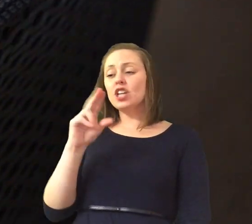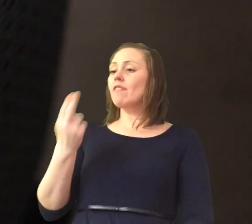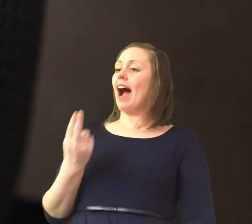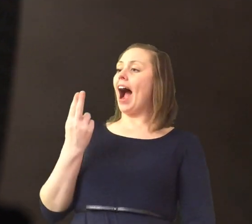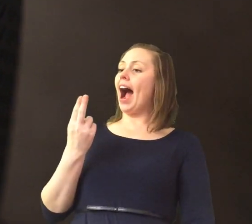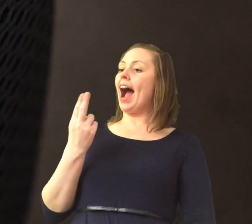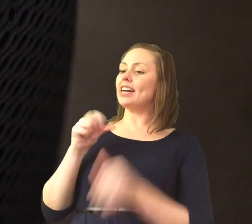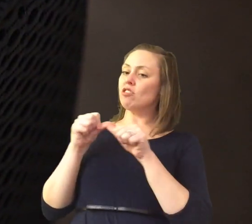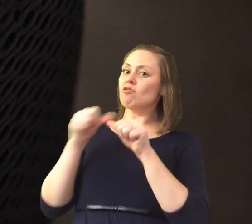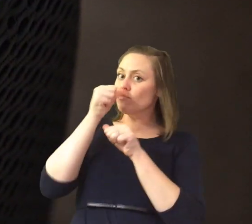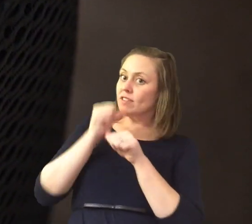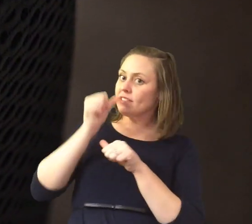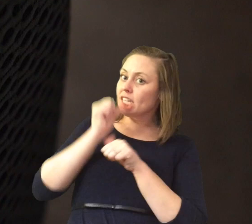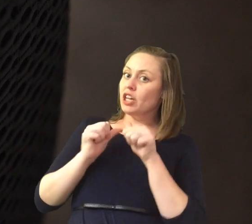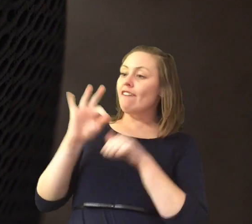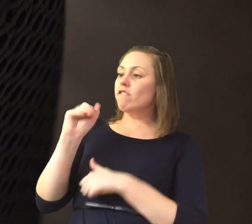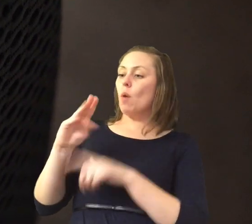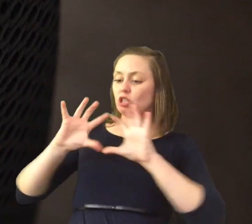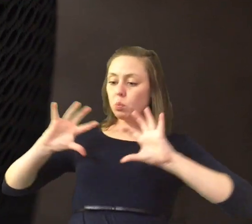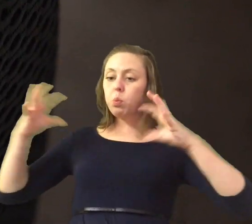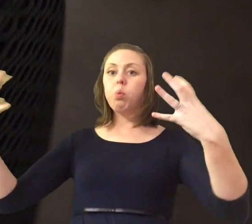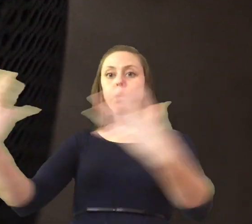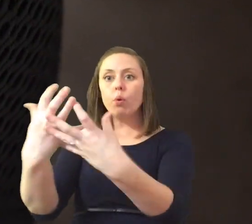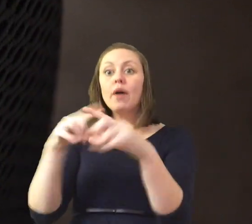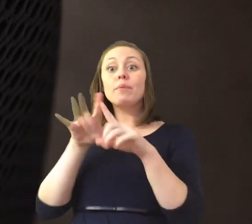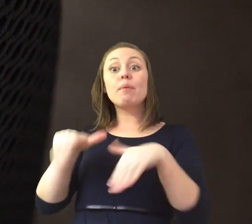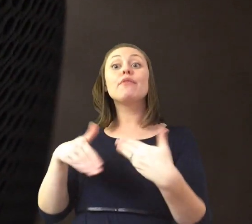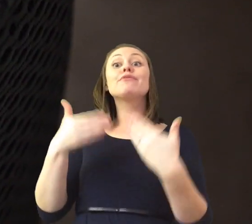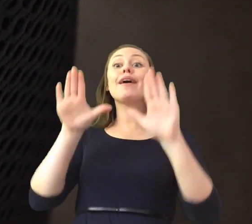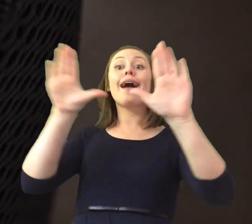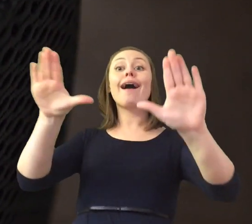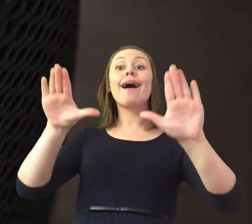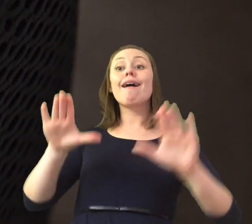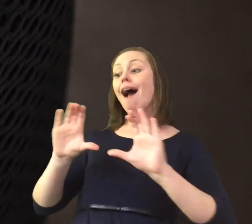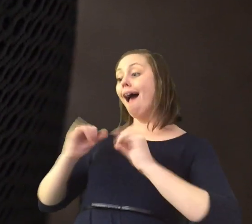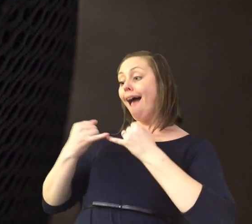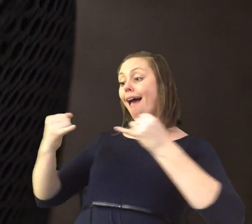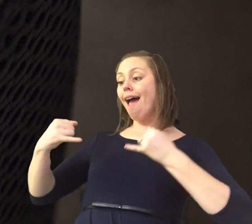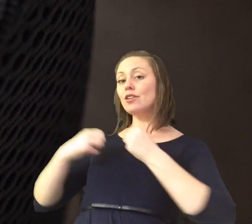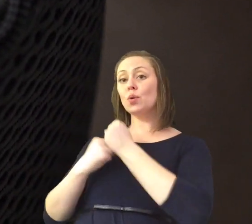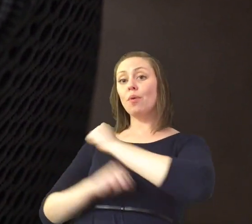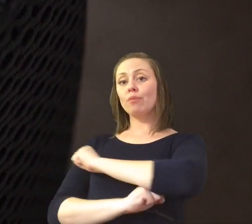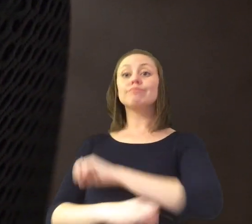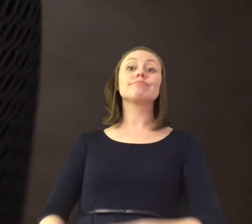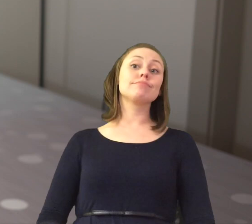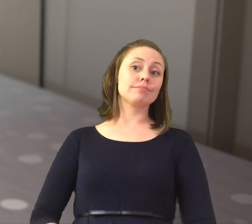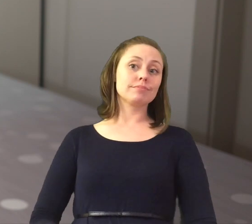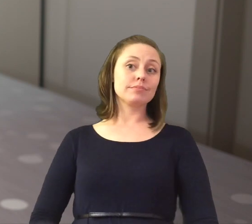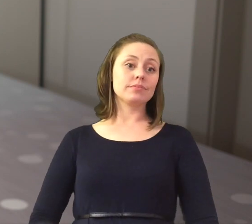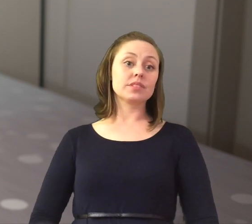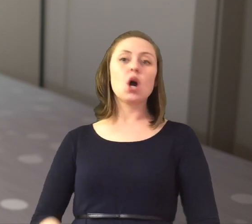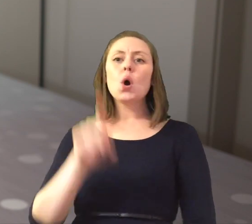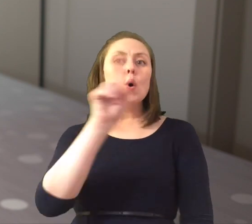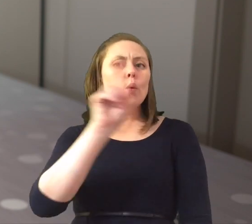foam. These surround the air chambers and they actually provide fantastic edge support. So